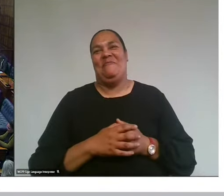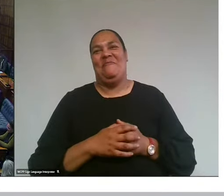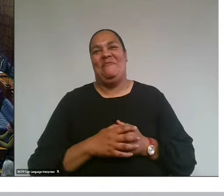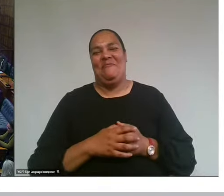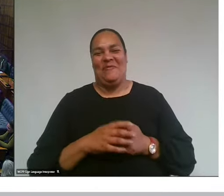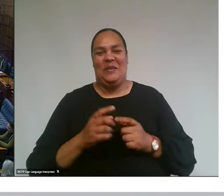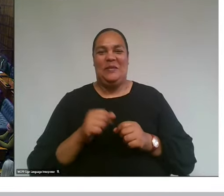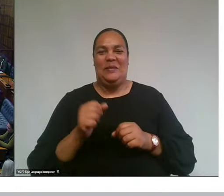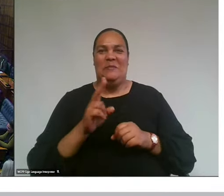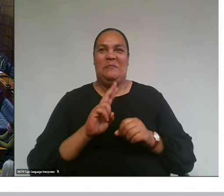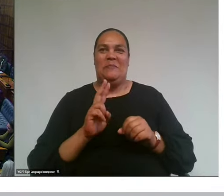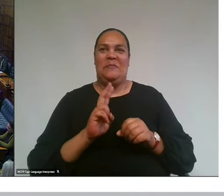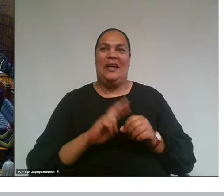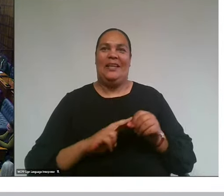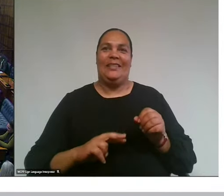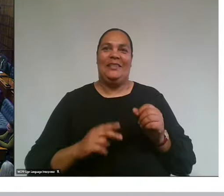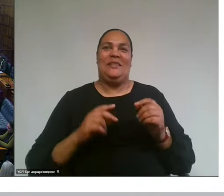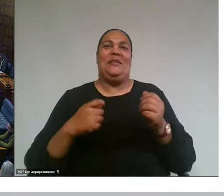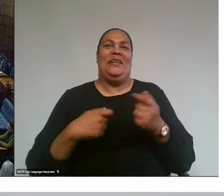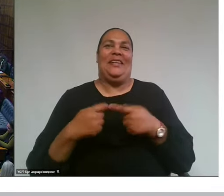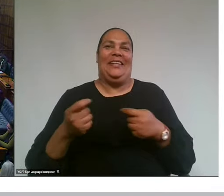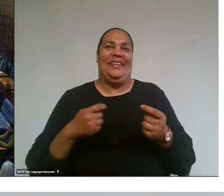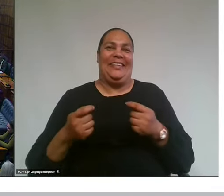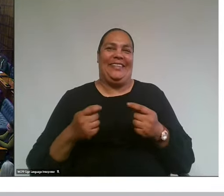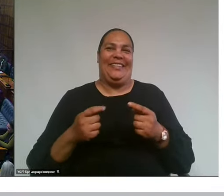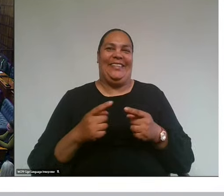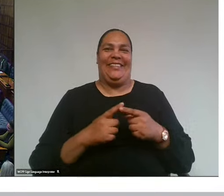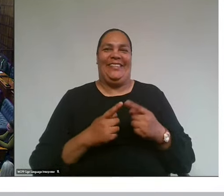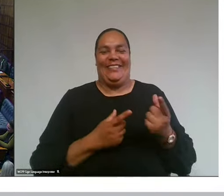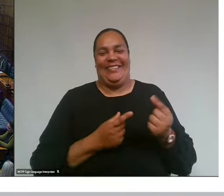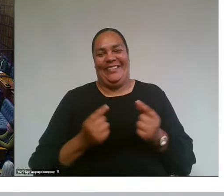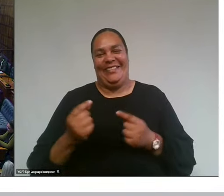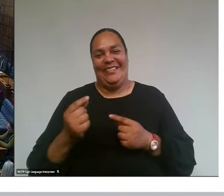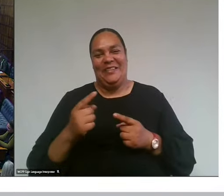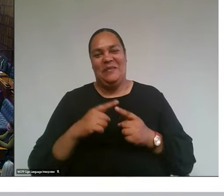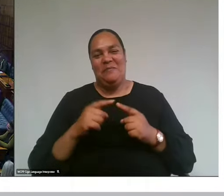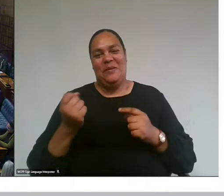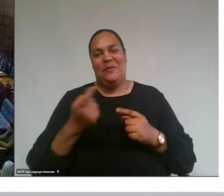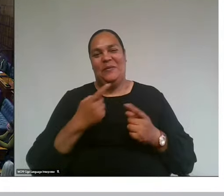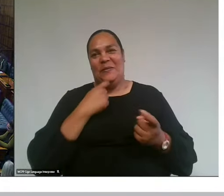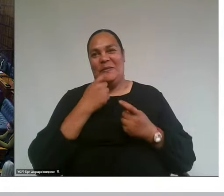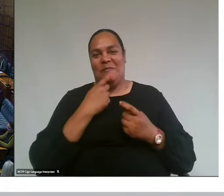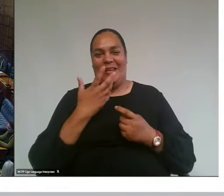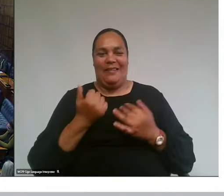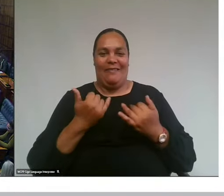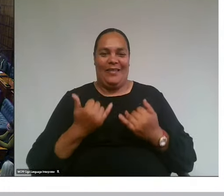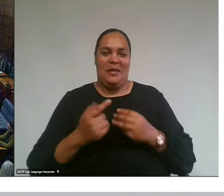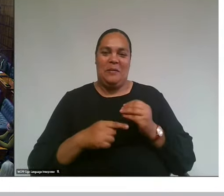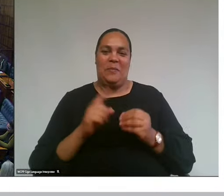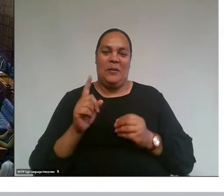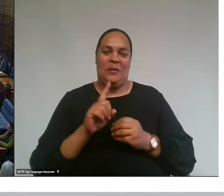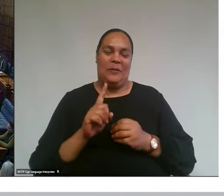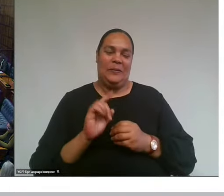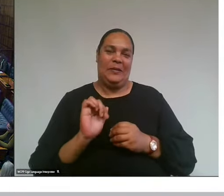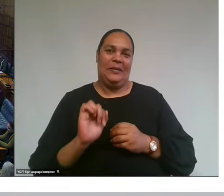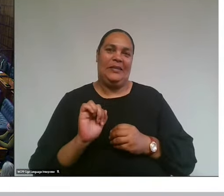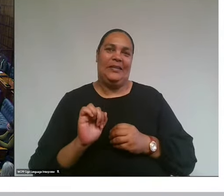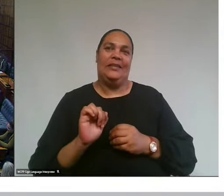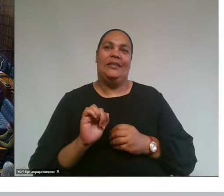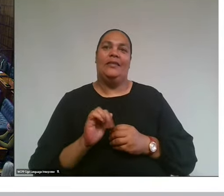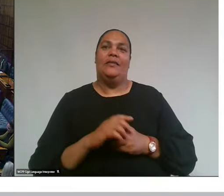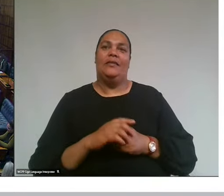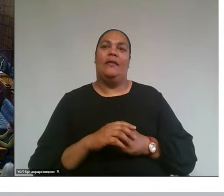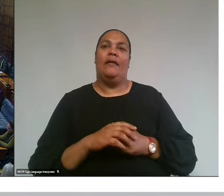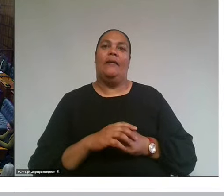spazer shops you know right through the country everyone is complaining now about the